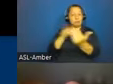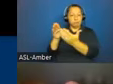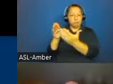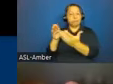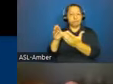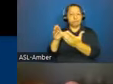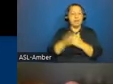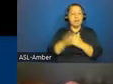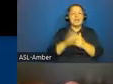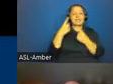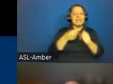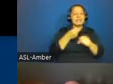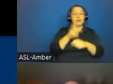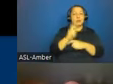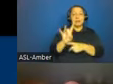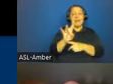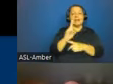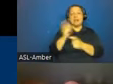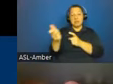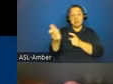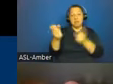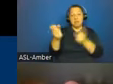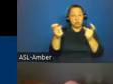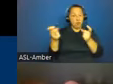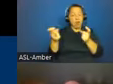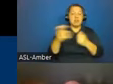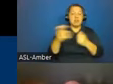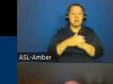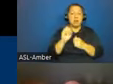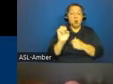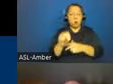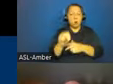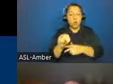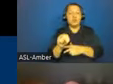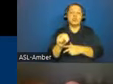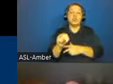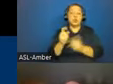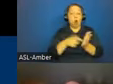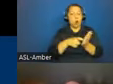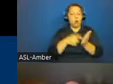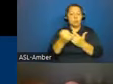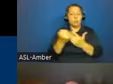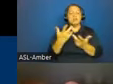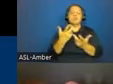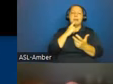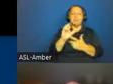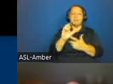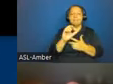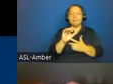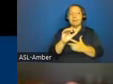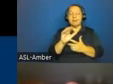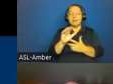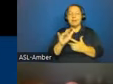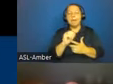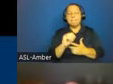he has directed the Mauritian Archaeological and Heritage, or MAC, project, which focuses on bringing the unique and rich